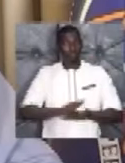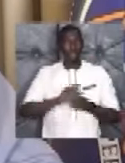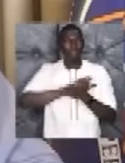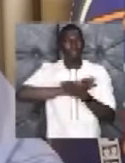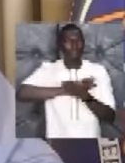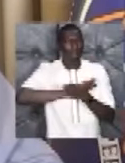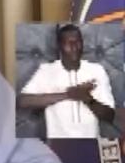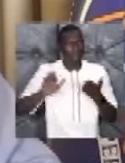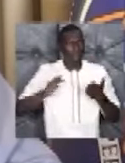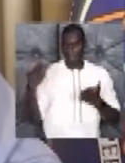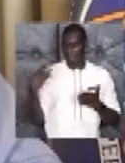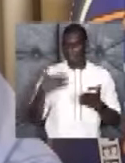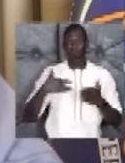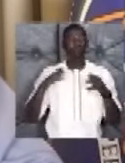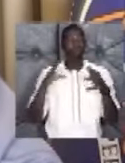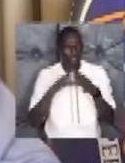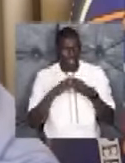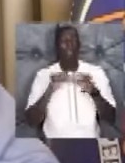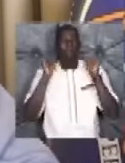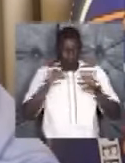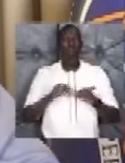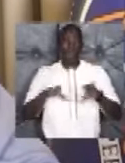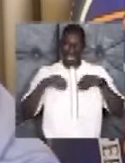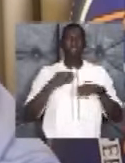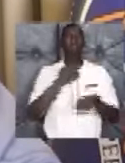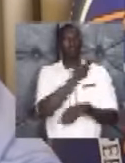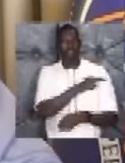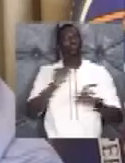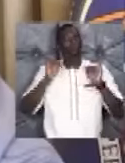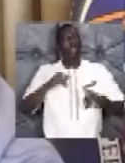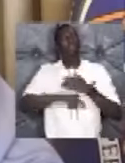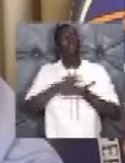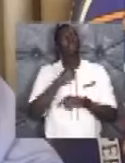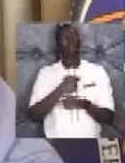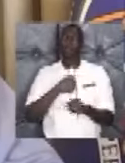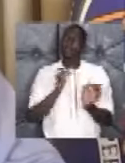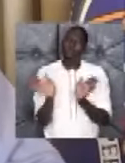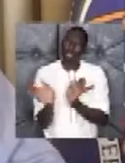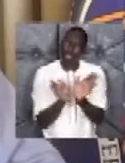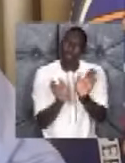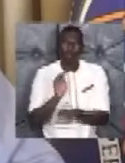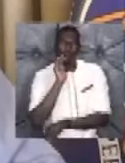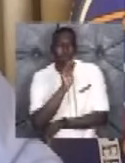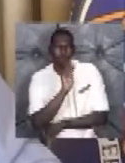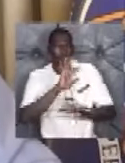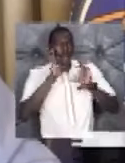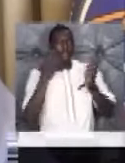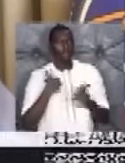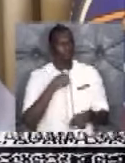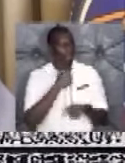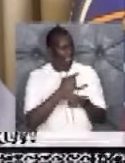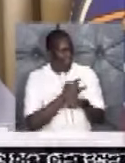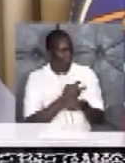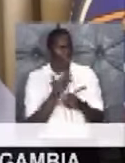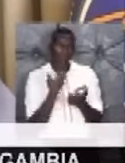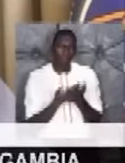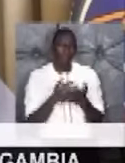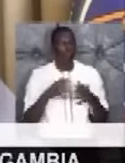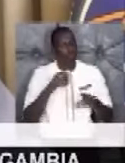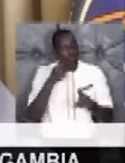and mutual coexistence. I call on all Gambians to continue to nurture